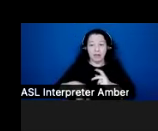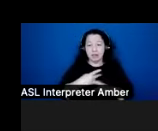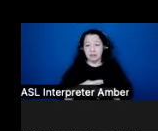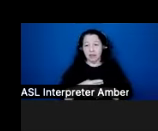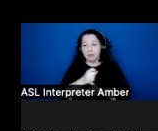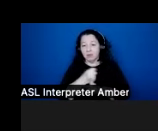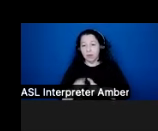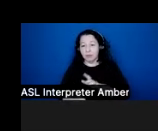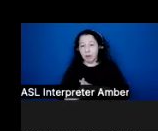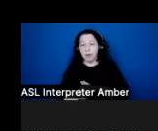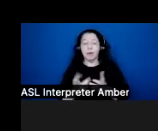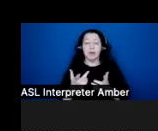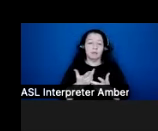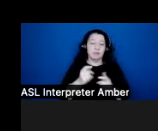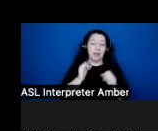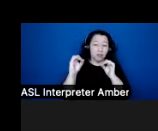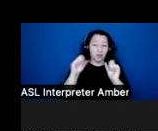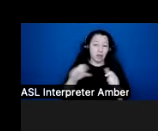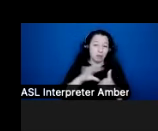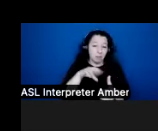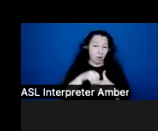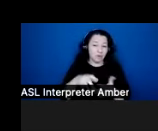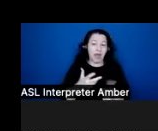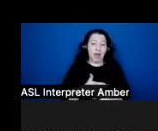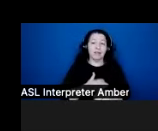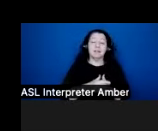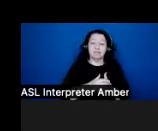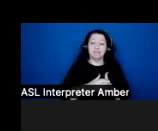that. And also, what does that look